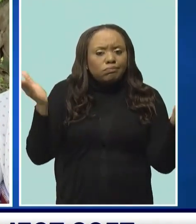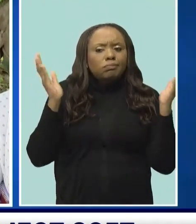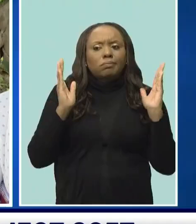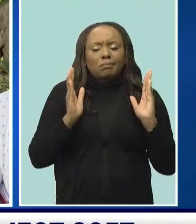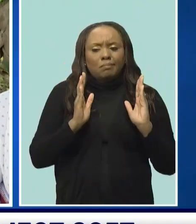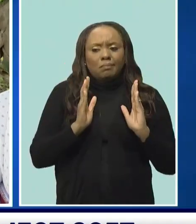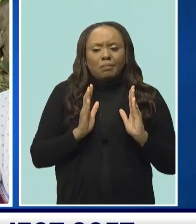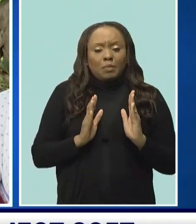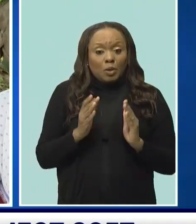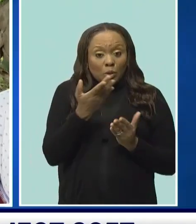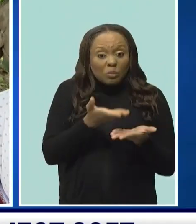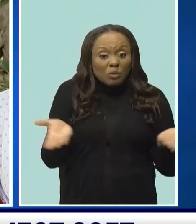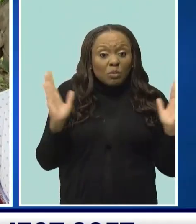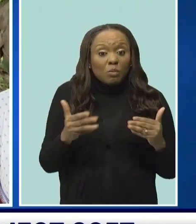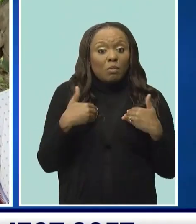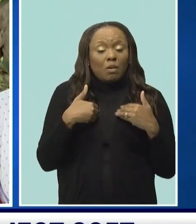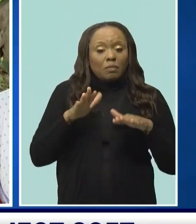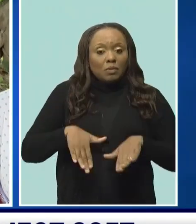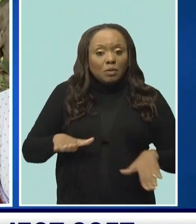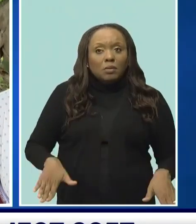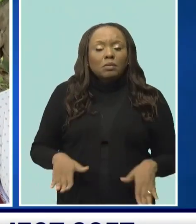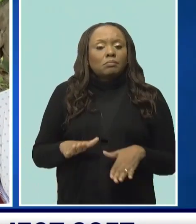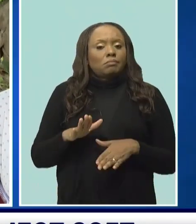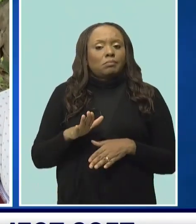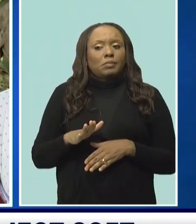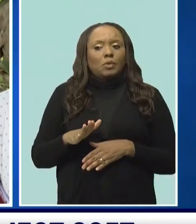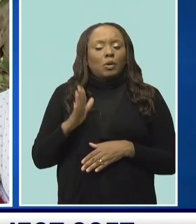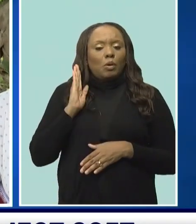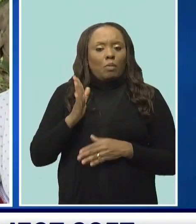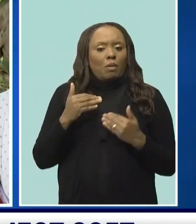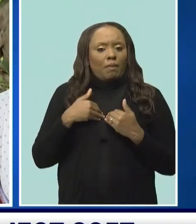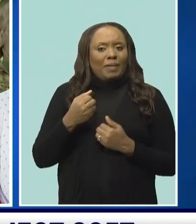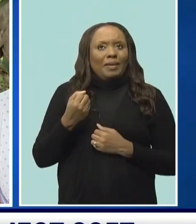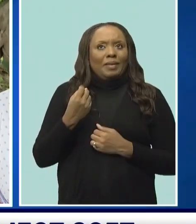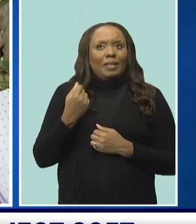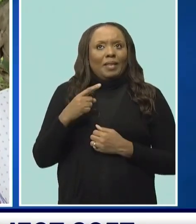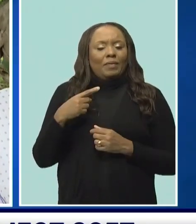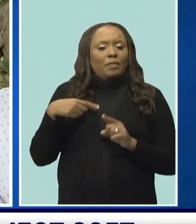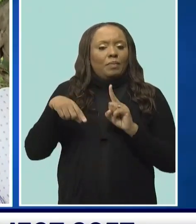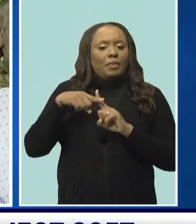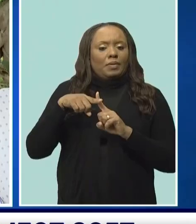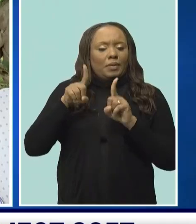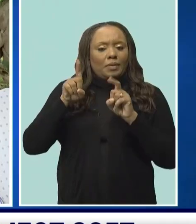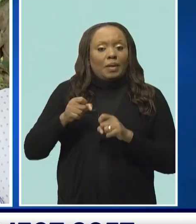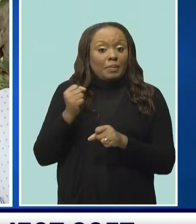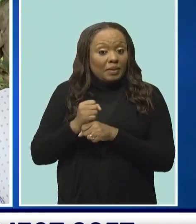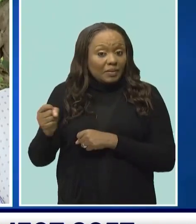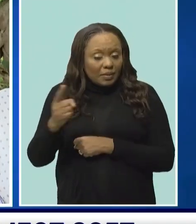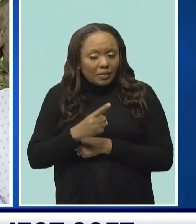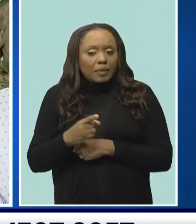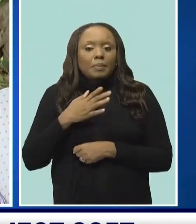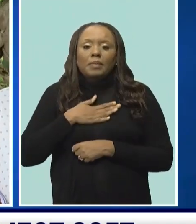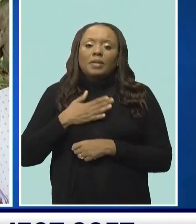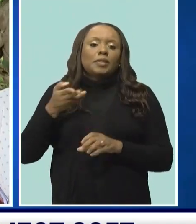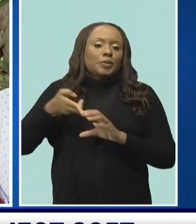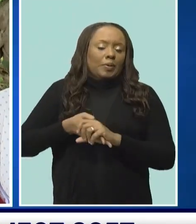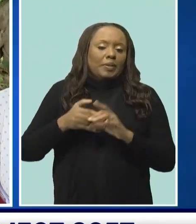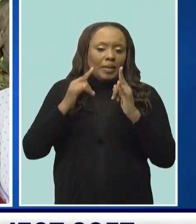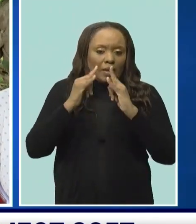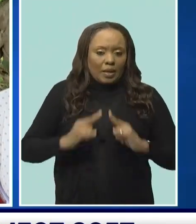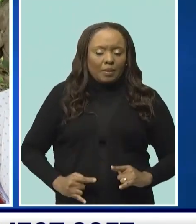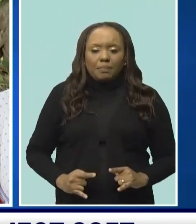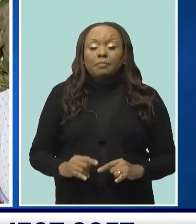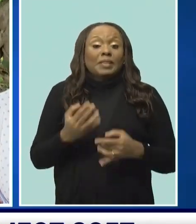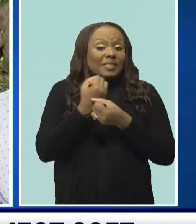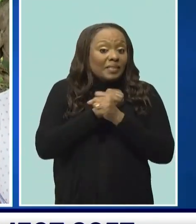who have students who will be sitting common entrance exam next year. If they do have a common entrance to enroll in the camp. We are safe. We have well-trained